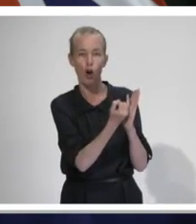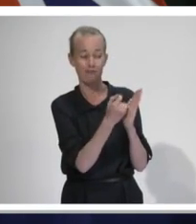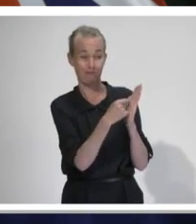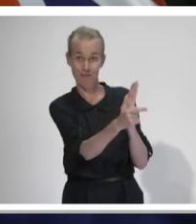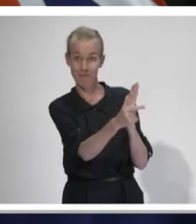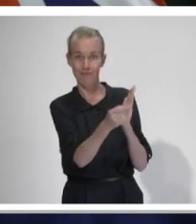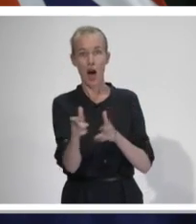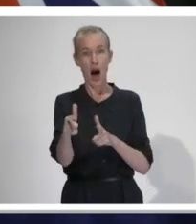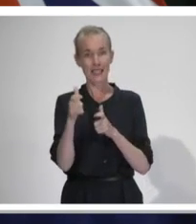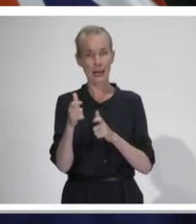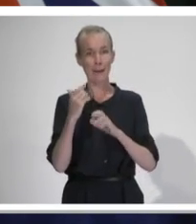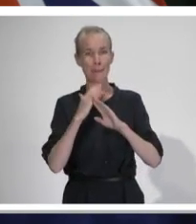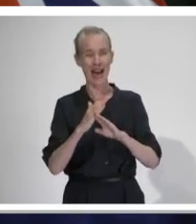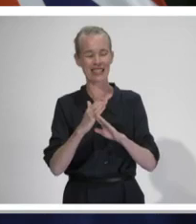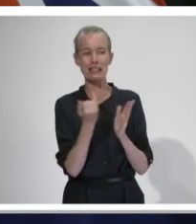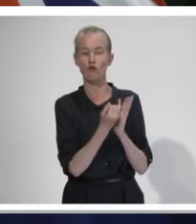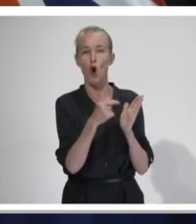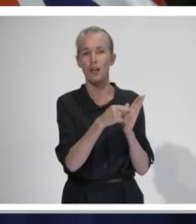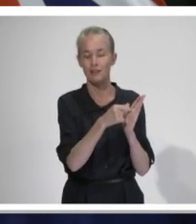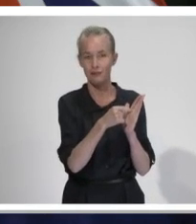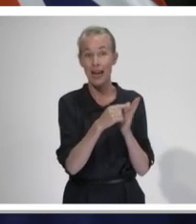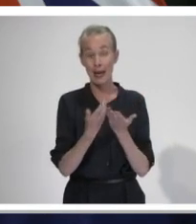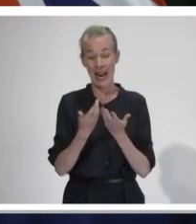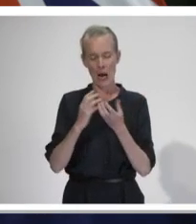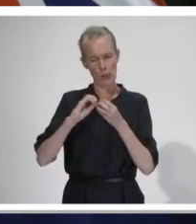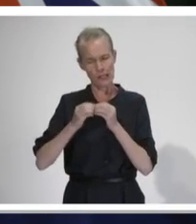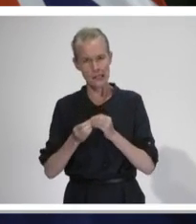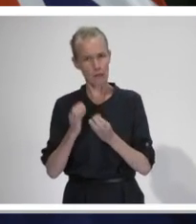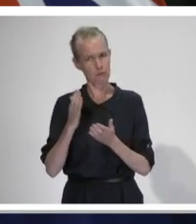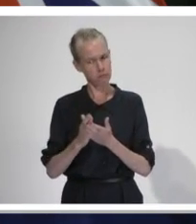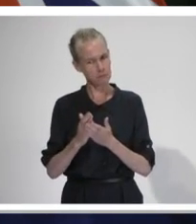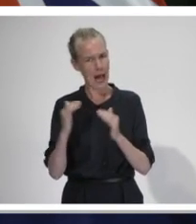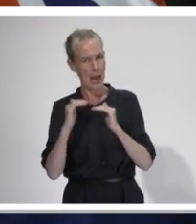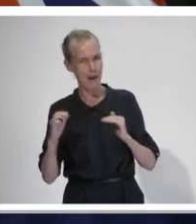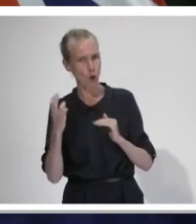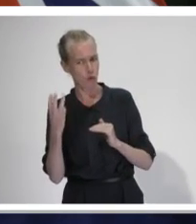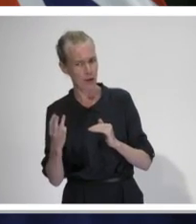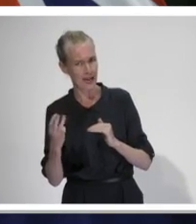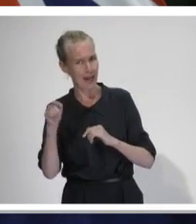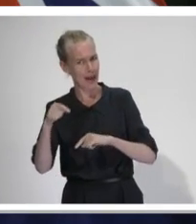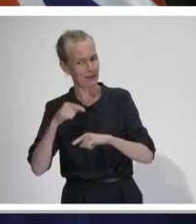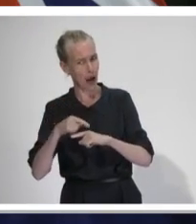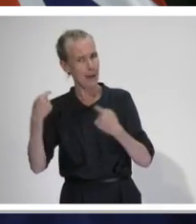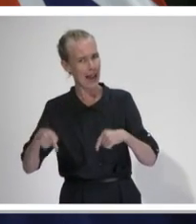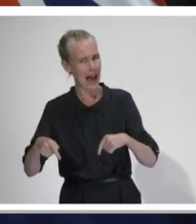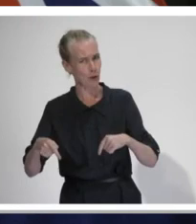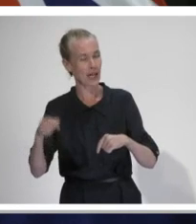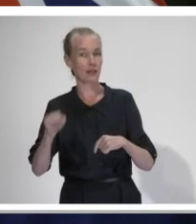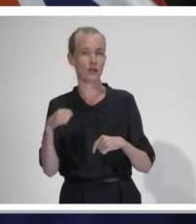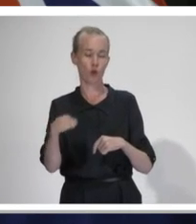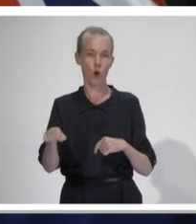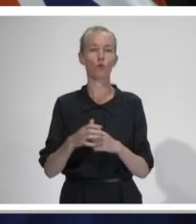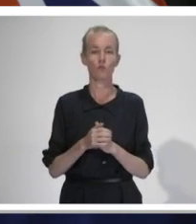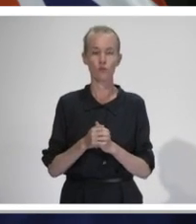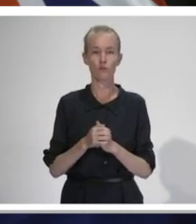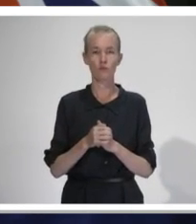consider whether or not it can take place at level 3. I'll just reiterate the principles we're trying to apply here, which are about